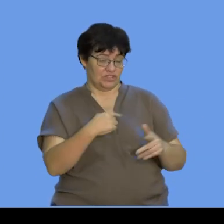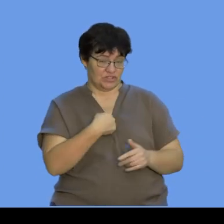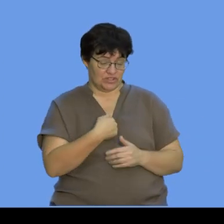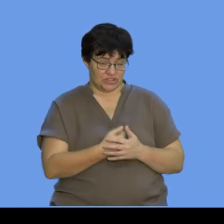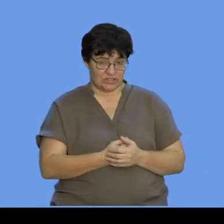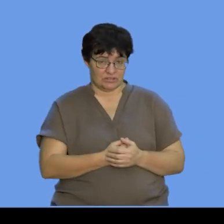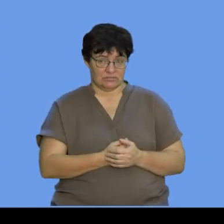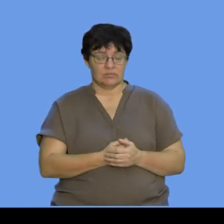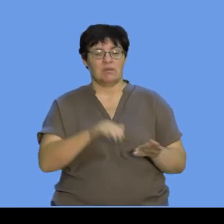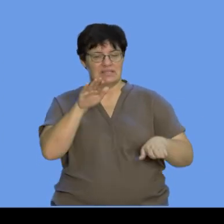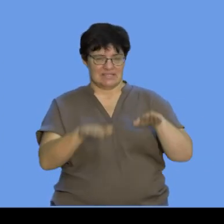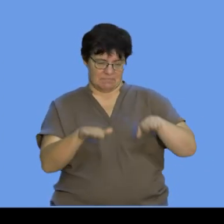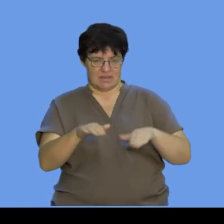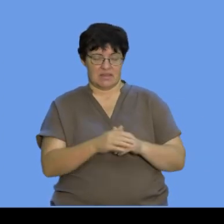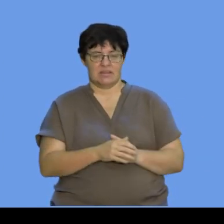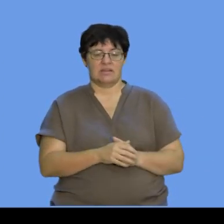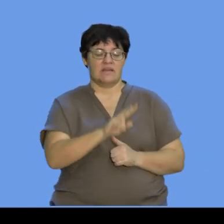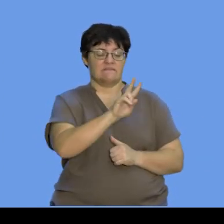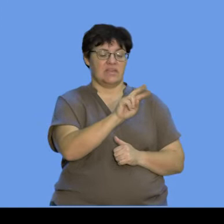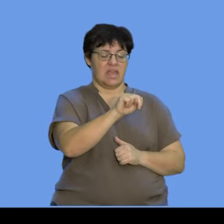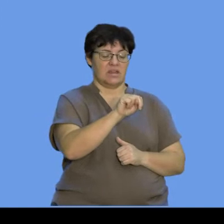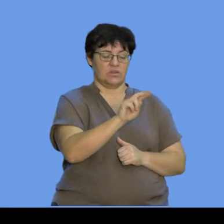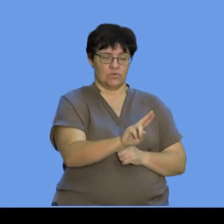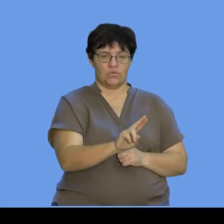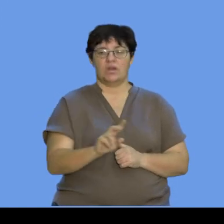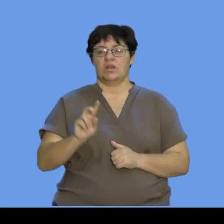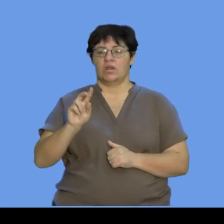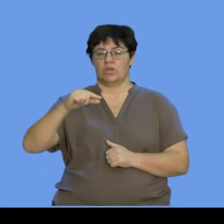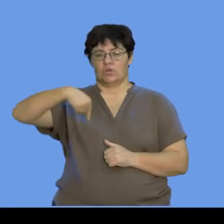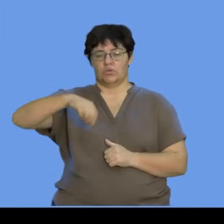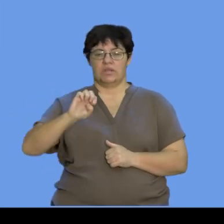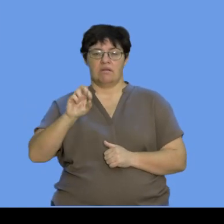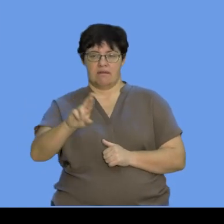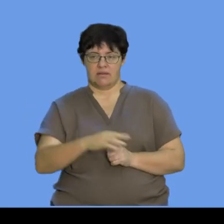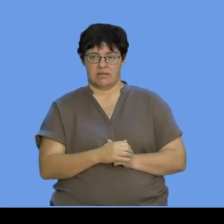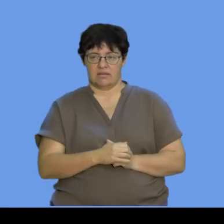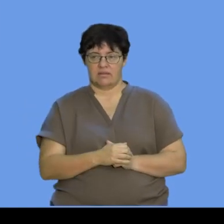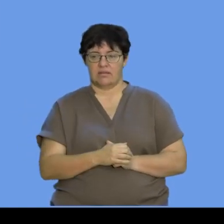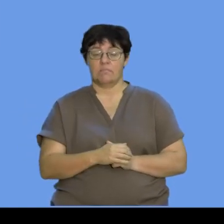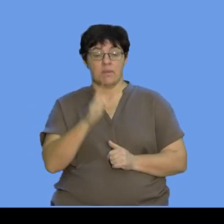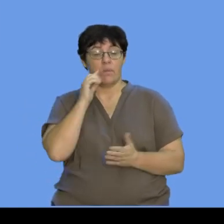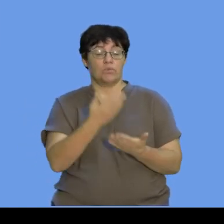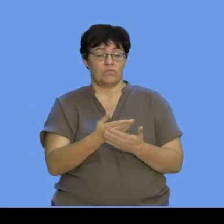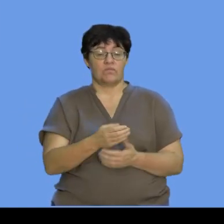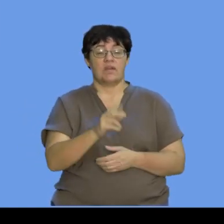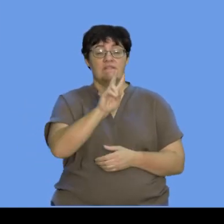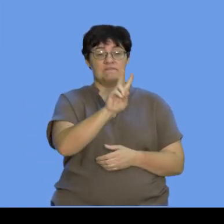my similarity there. It's VNU and QER. So I proved